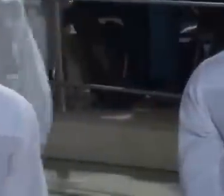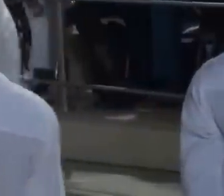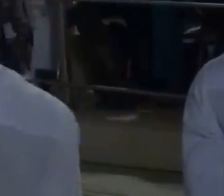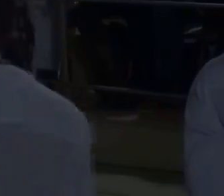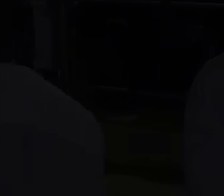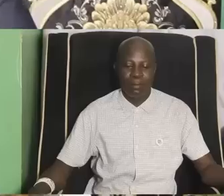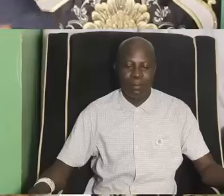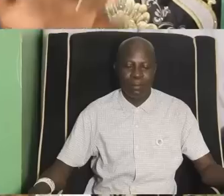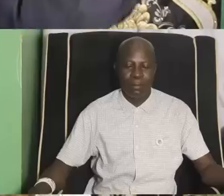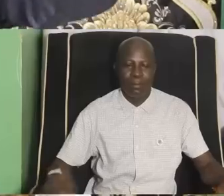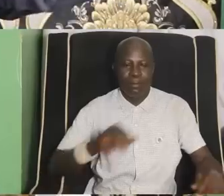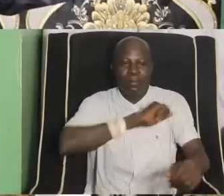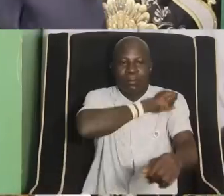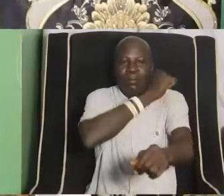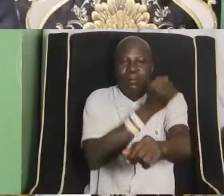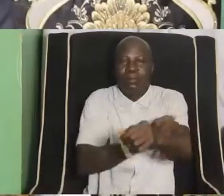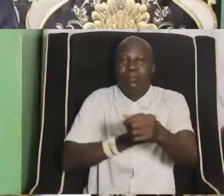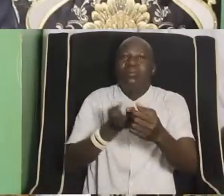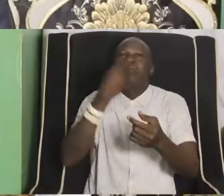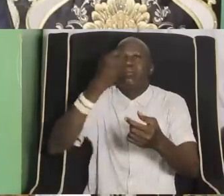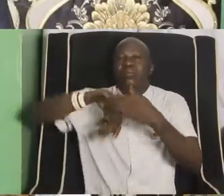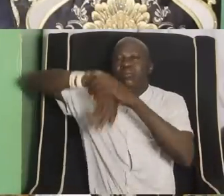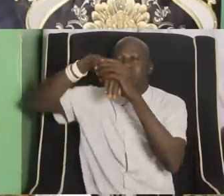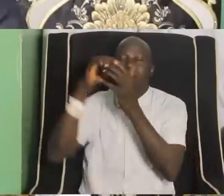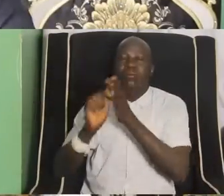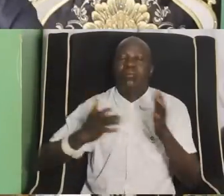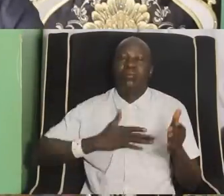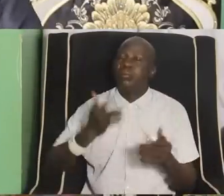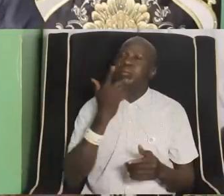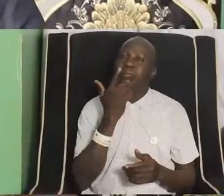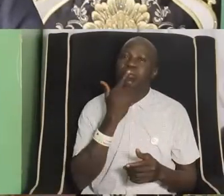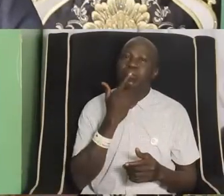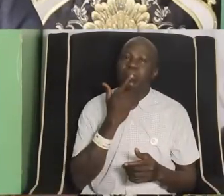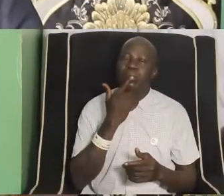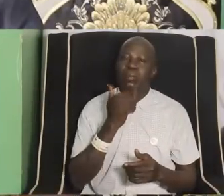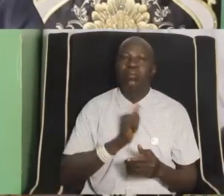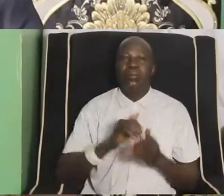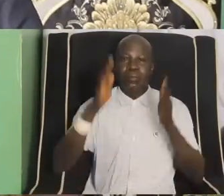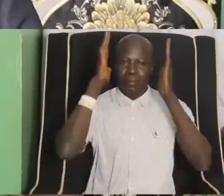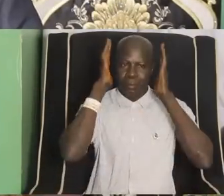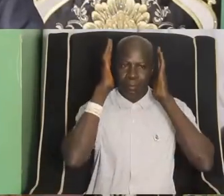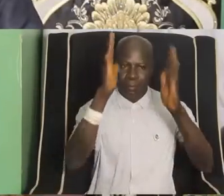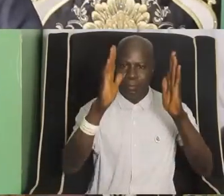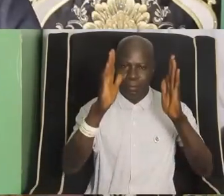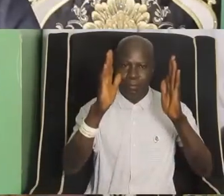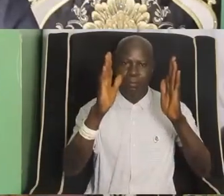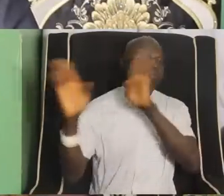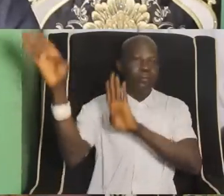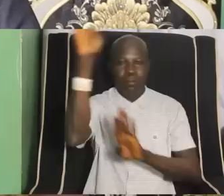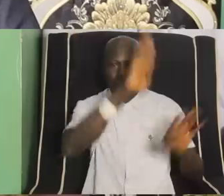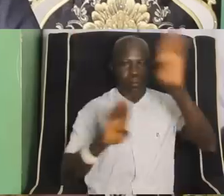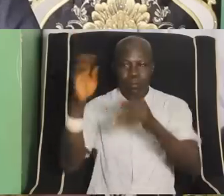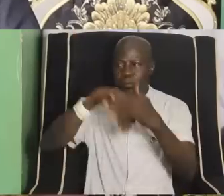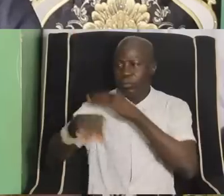Lolorun ma lo. Ase ti enu mi jade. Authority comes out from my mouth. Mo doju ko agbara ogun oju orun. I face